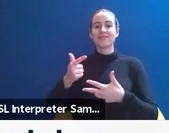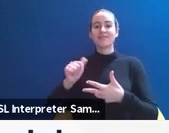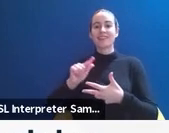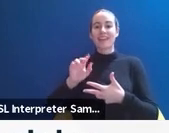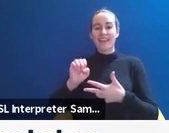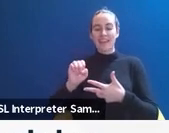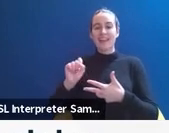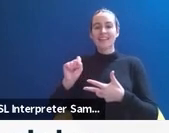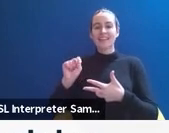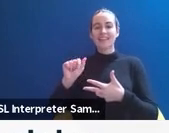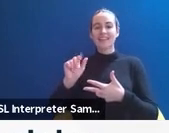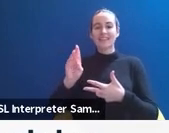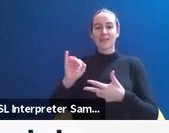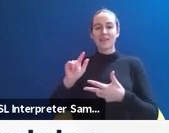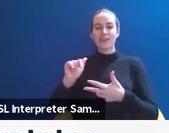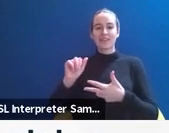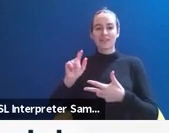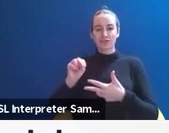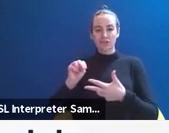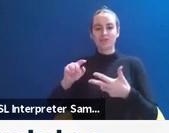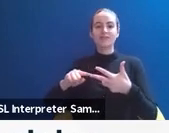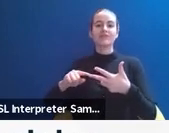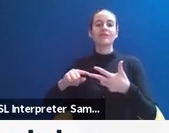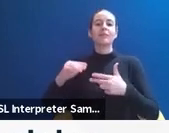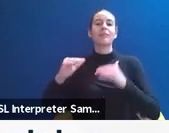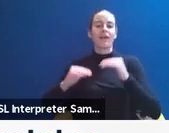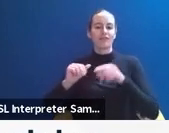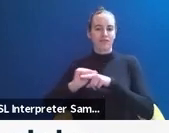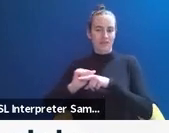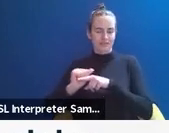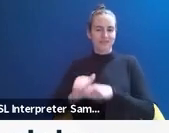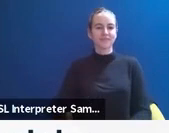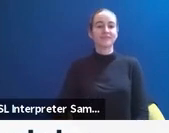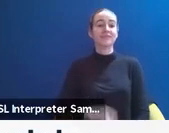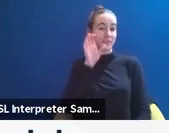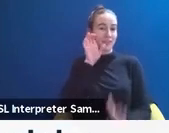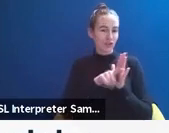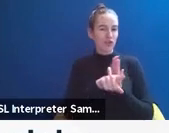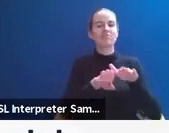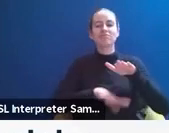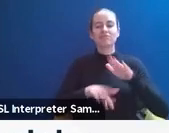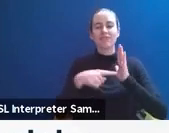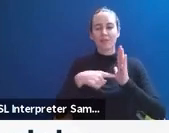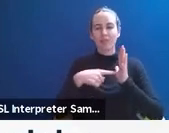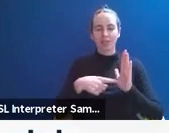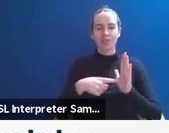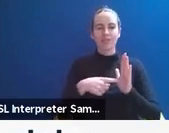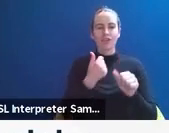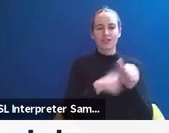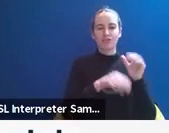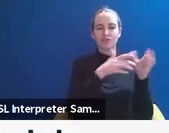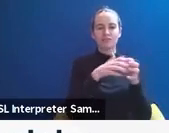and/or balance training. The images that you see here are basic examples of the exercise